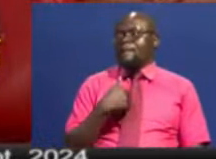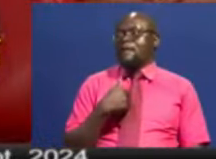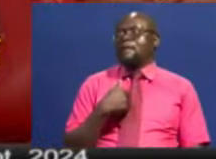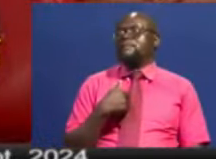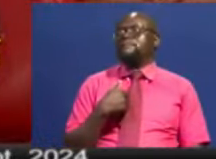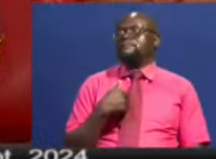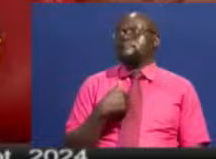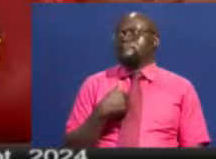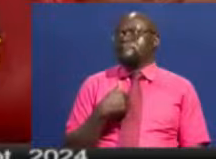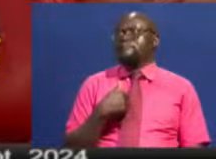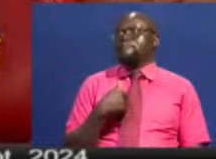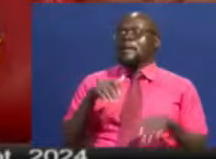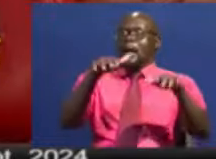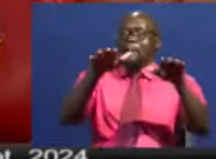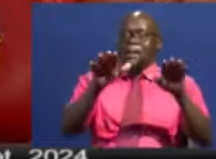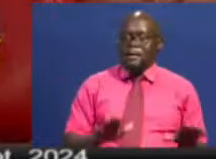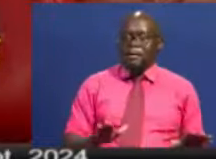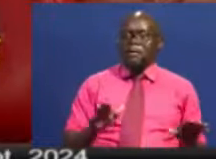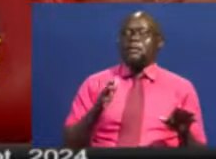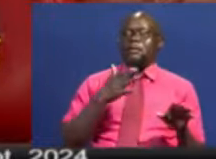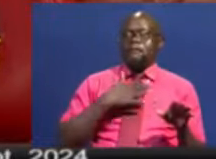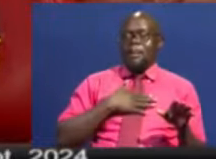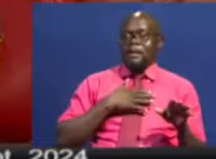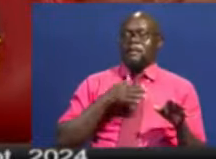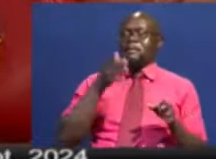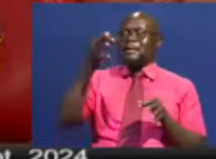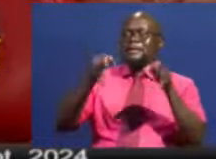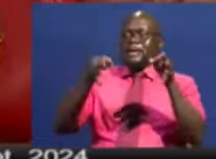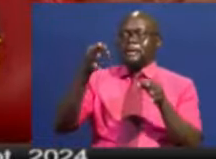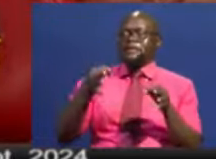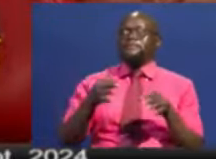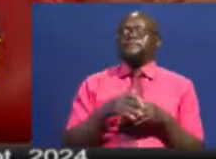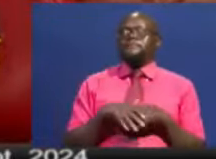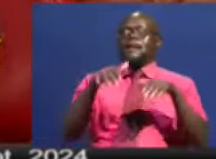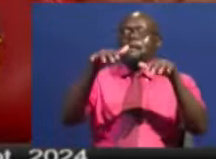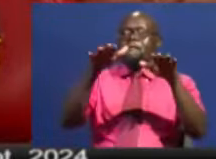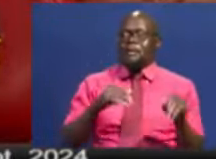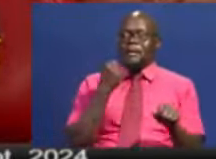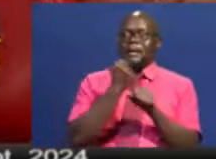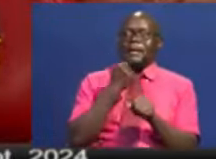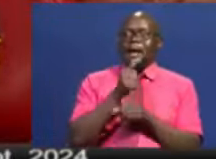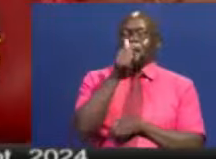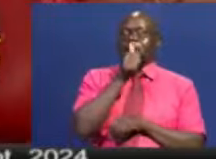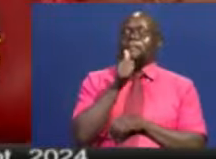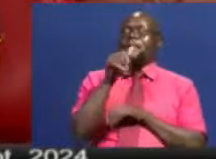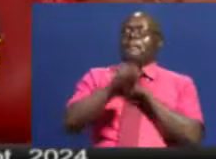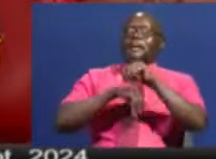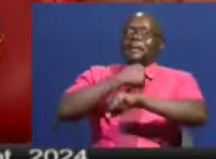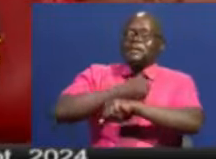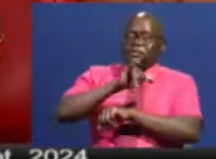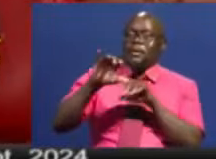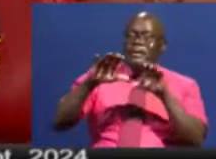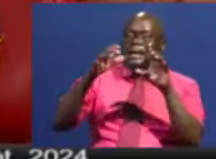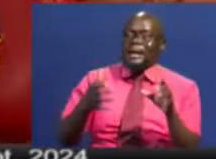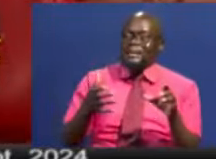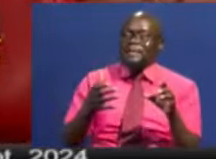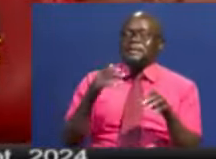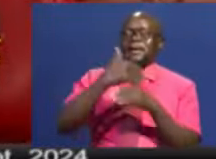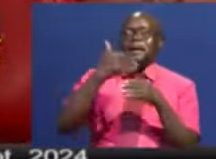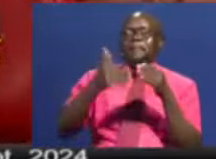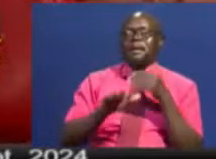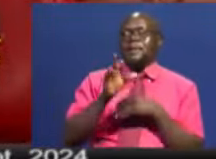my constituency, and I must say this, of a judge, Mr. Speaker. And the funeral was conducted in a primary school, and those classes were built by